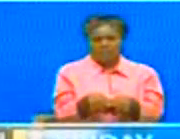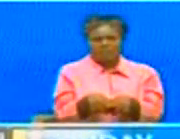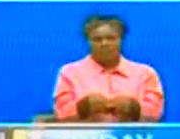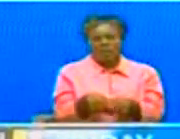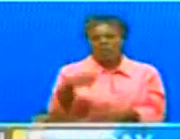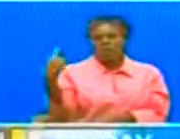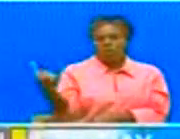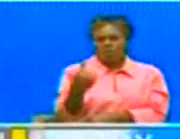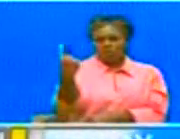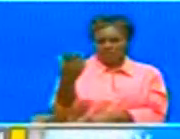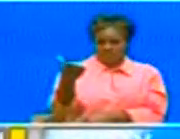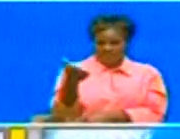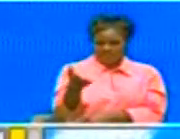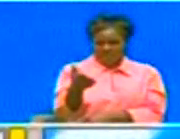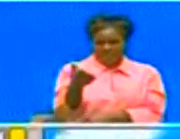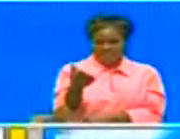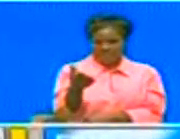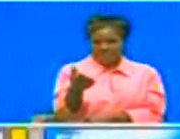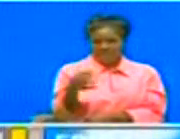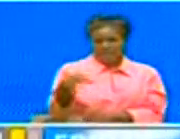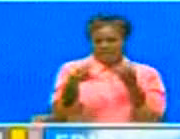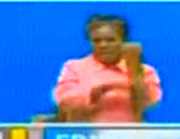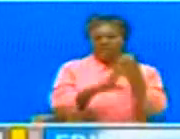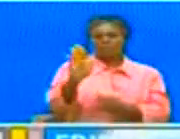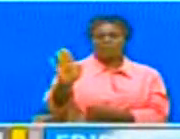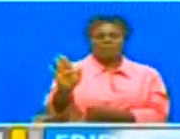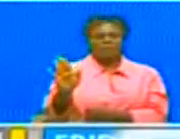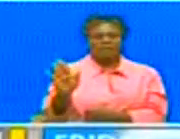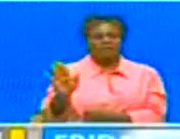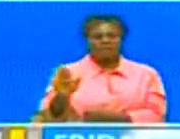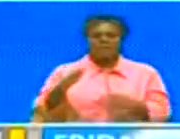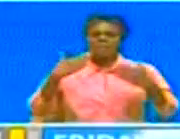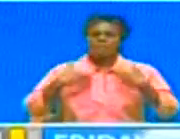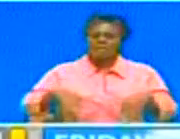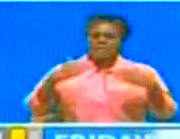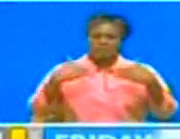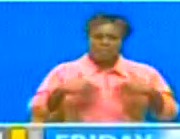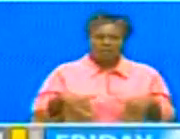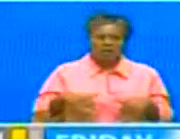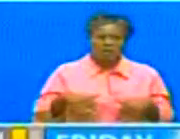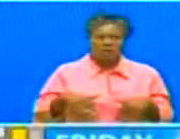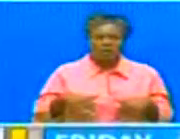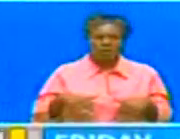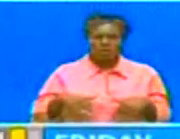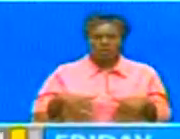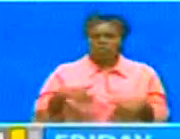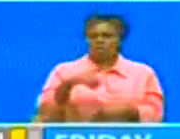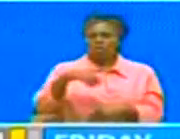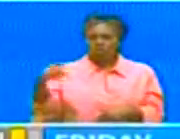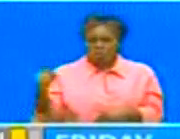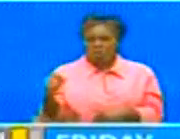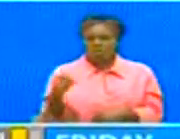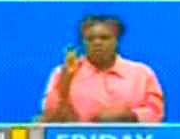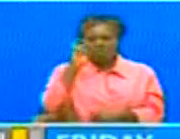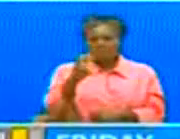only in this territory of his, you yes. say, mm-hmm. people take the sand to the sea, mm-hmm.